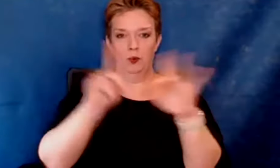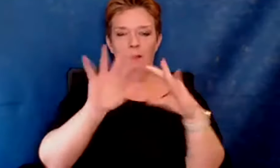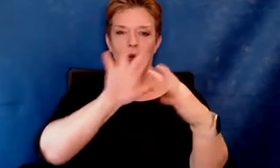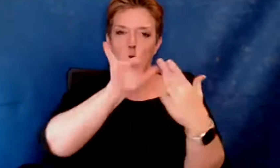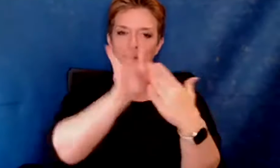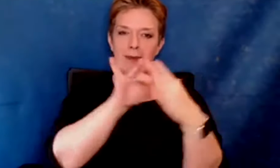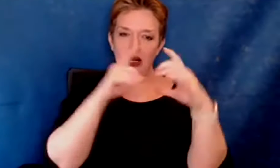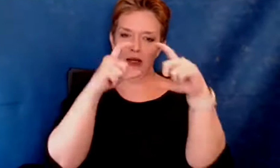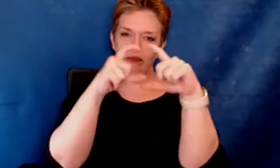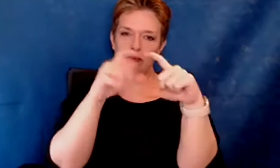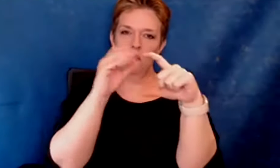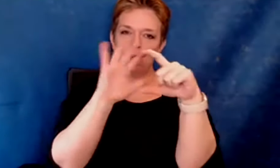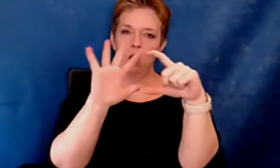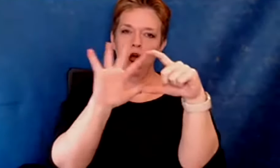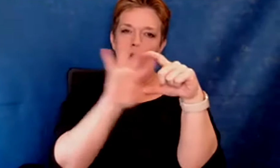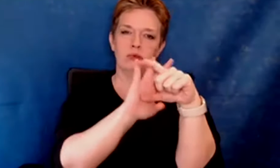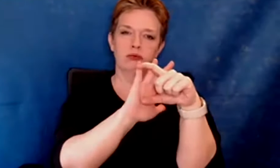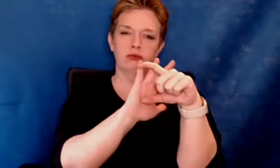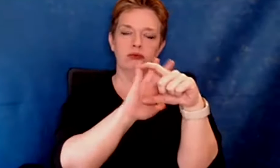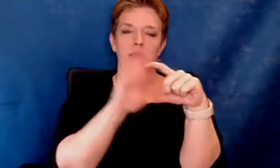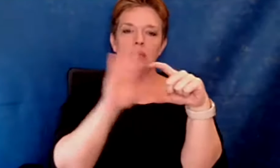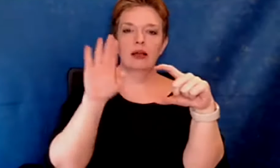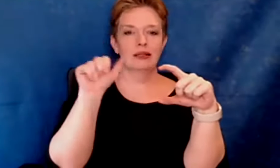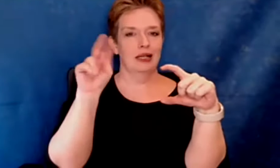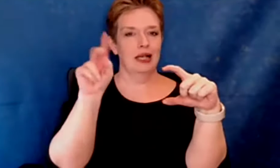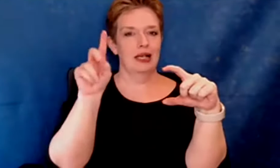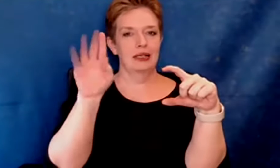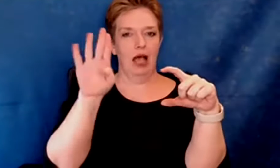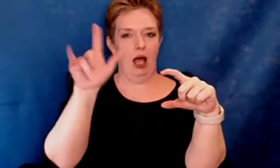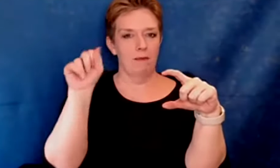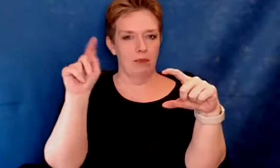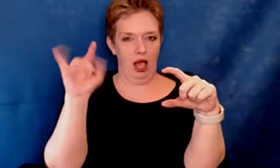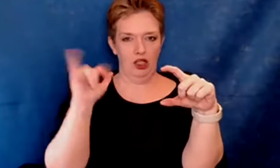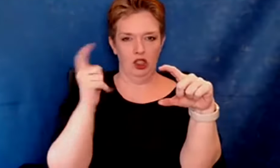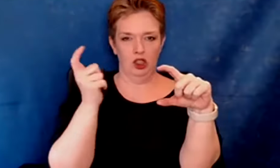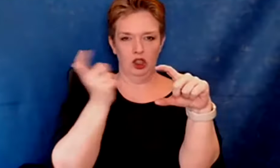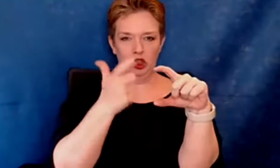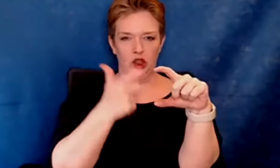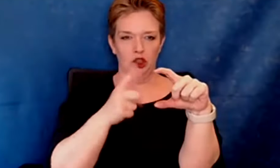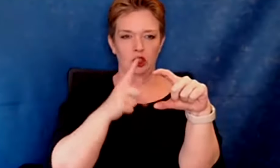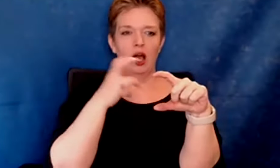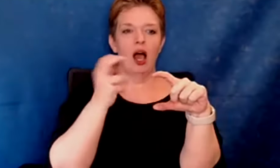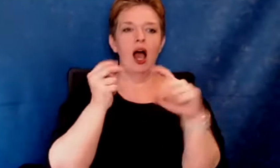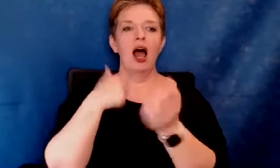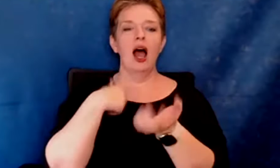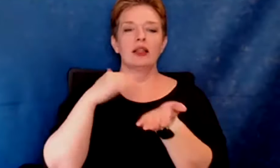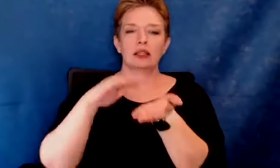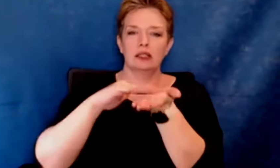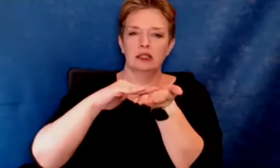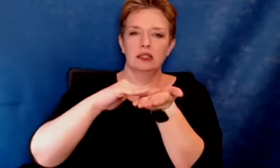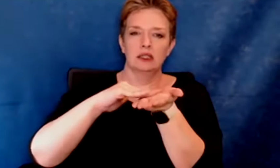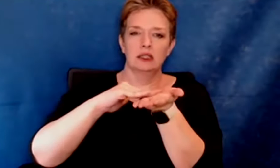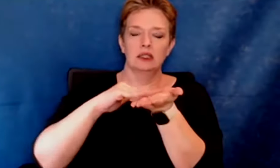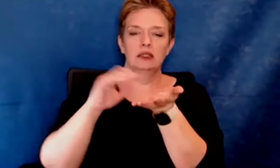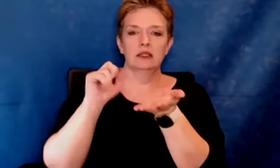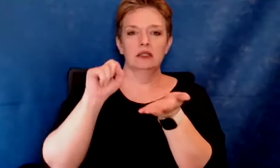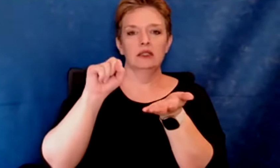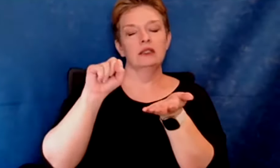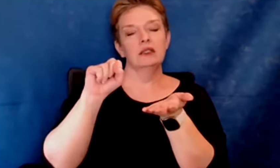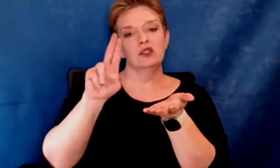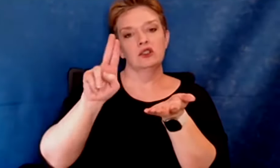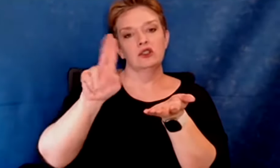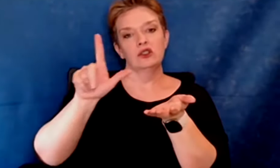sandblasting and then applying layer upon layer of liver of sulfur into those little textured patterns there.